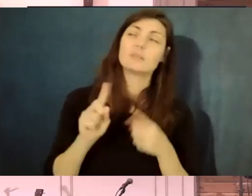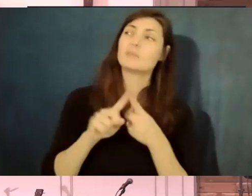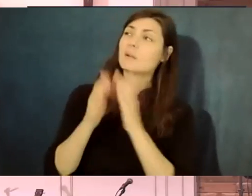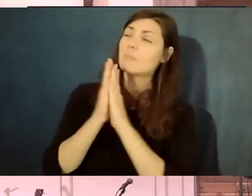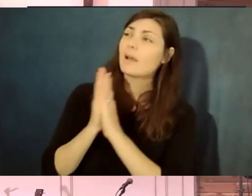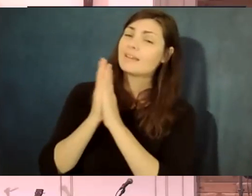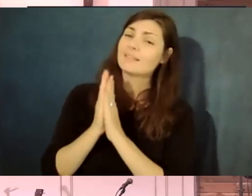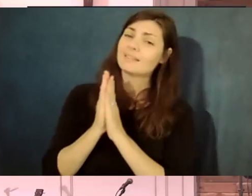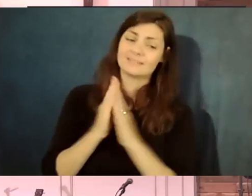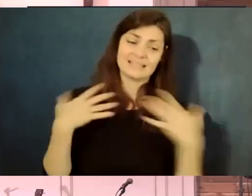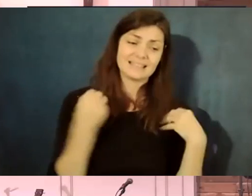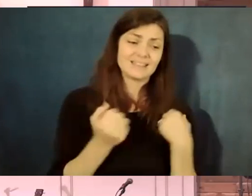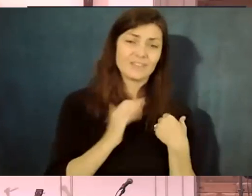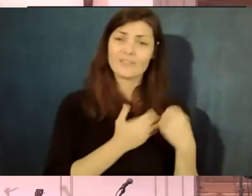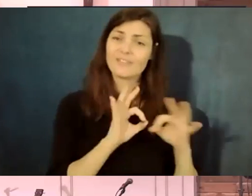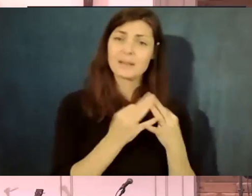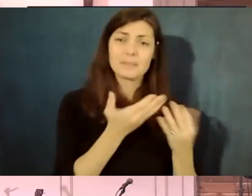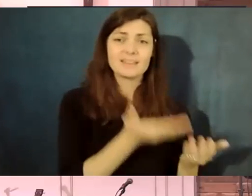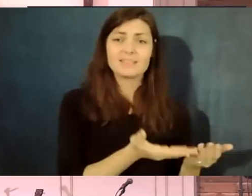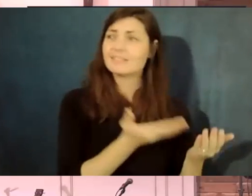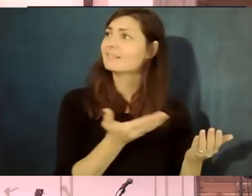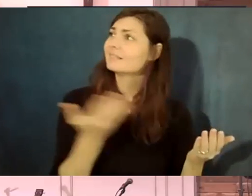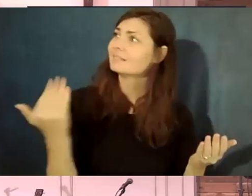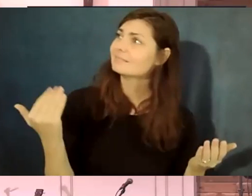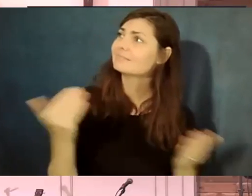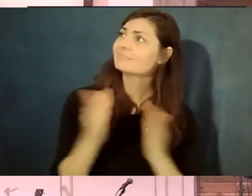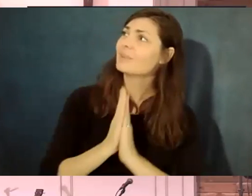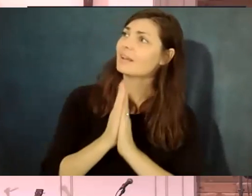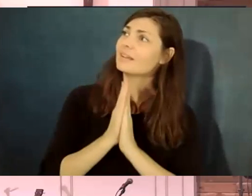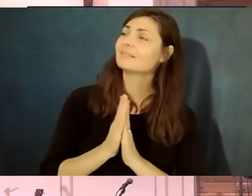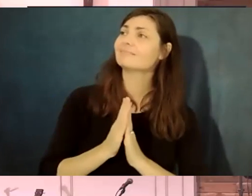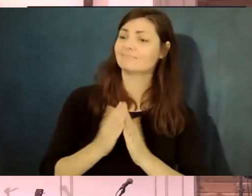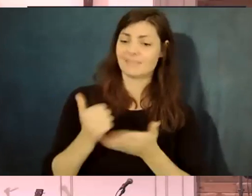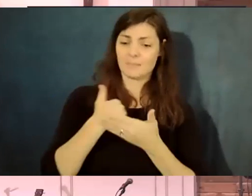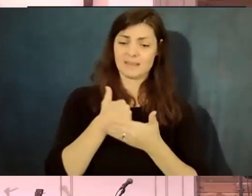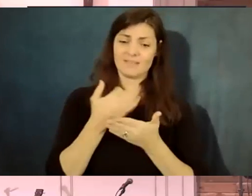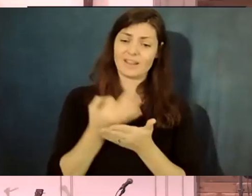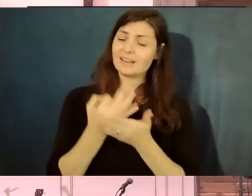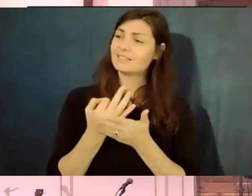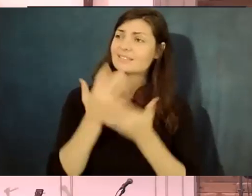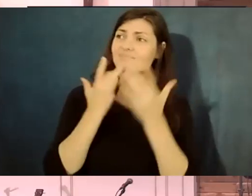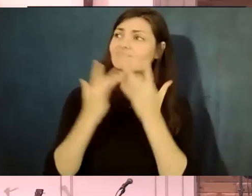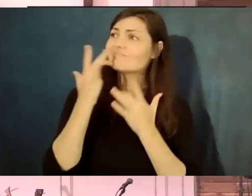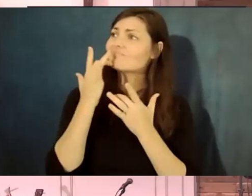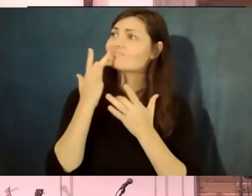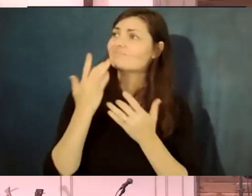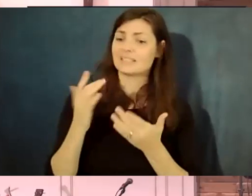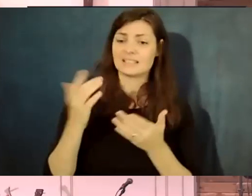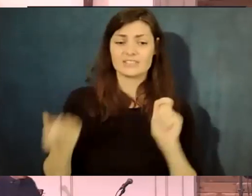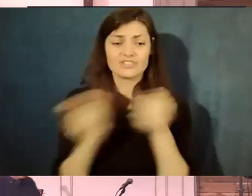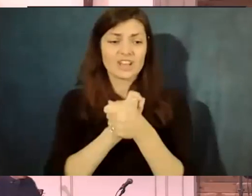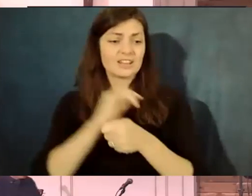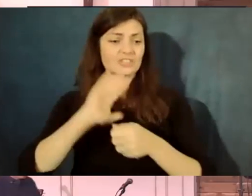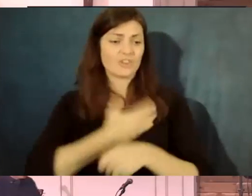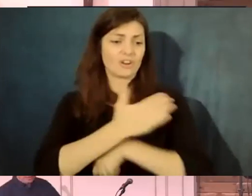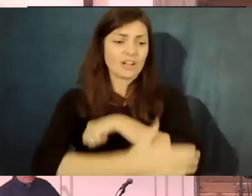to heal our family member, to help us get through a financial hardship, to change the circumstance in the world, in our country,